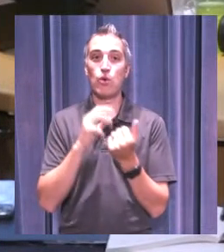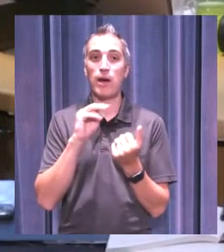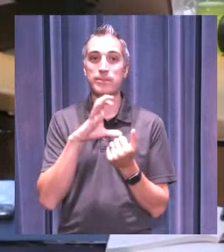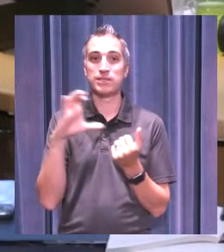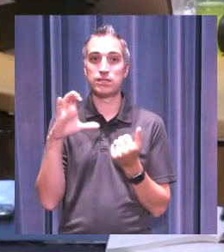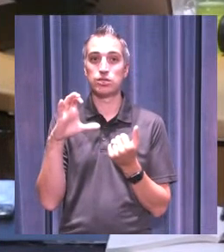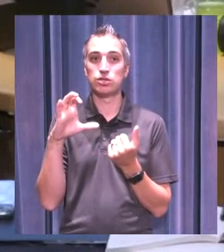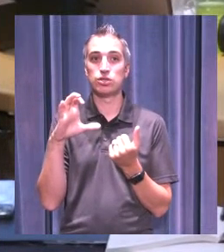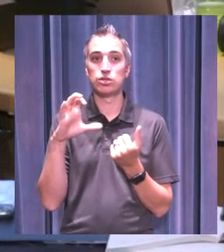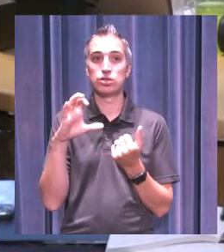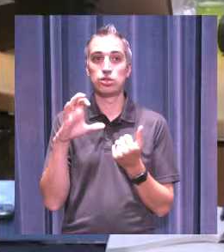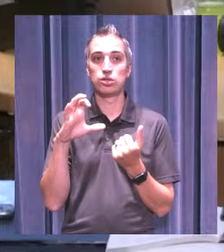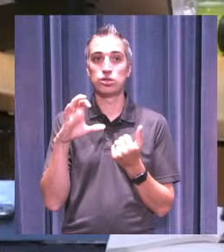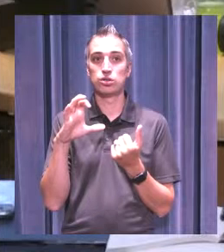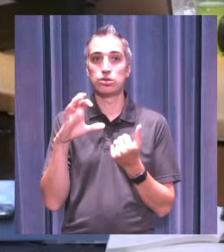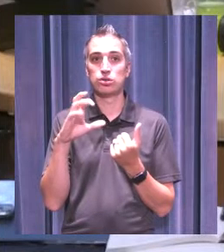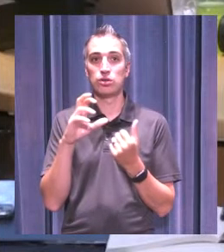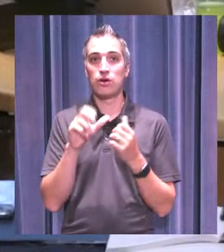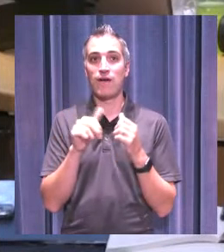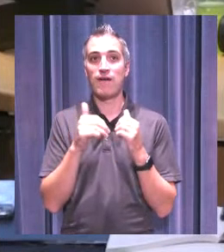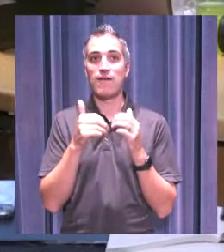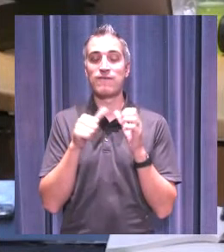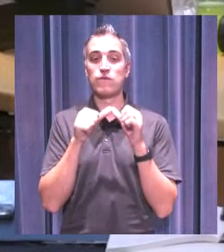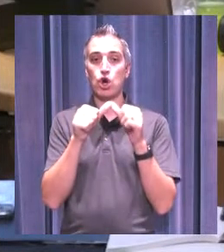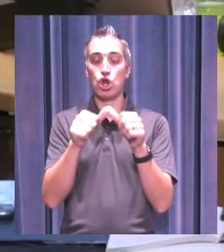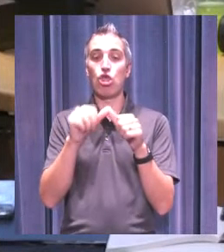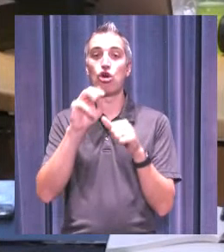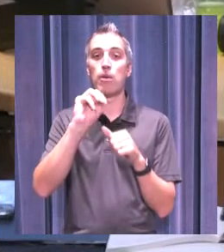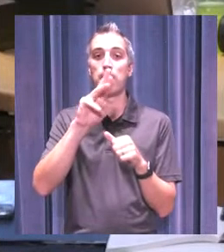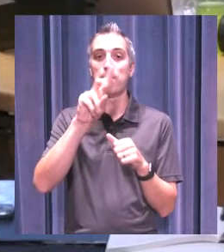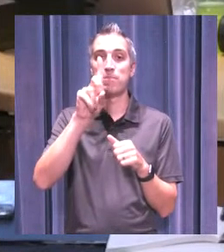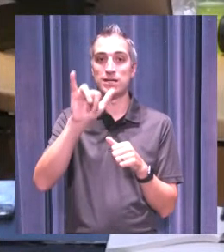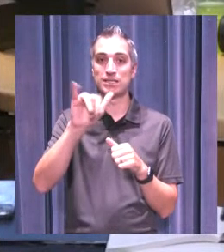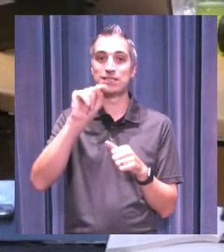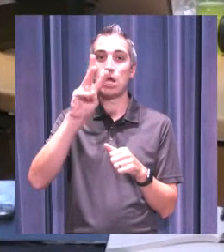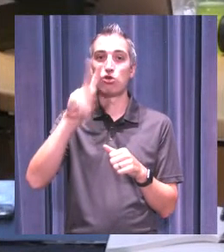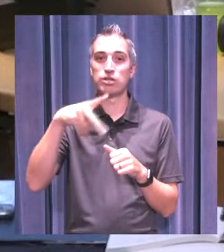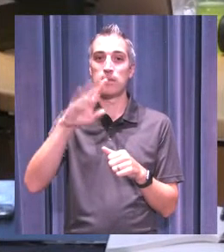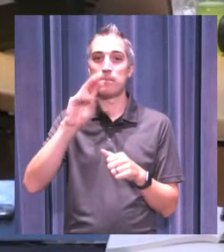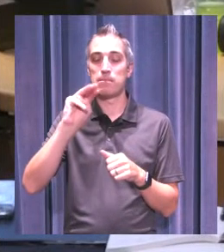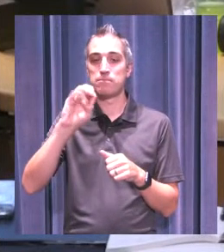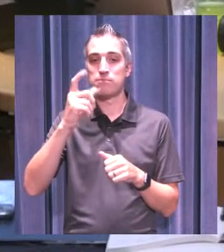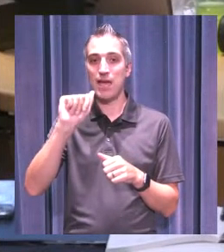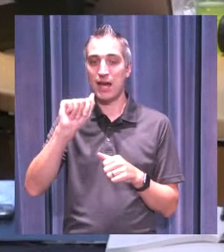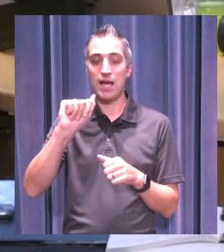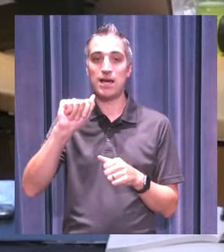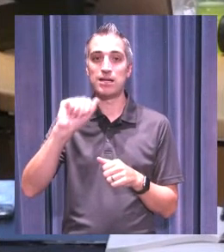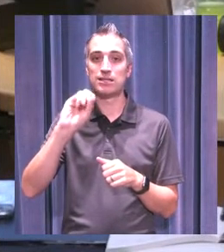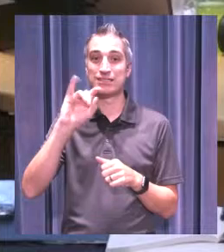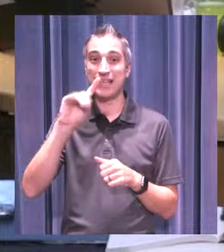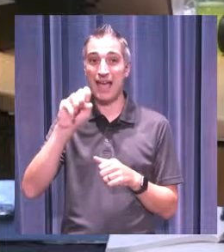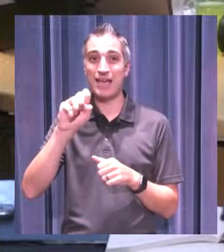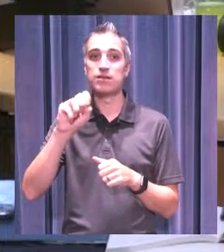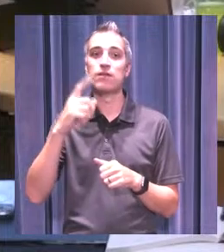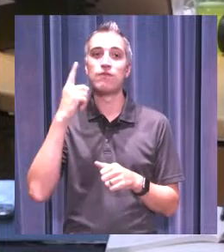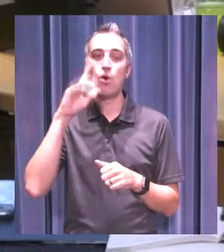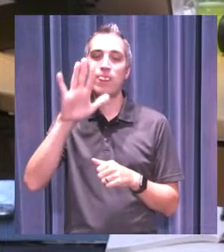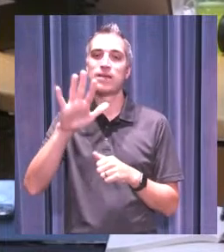deny further support of the Mundy Township megasite amidst lack of due diligence on environmental and employee hazards.